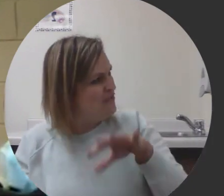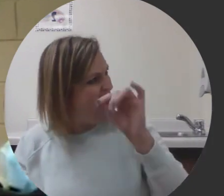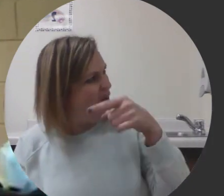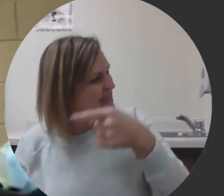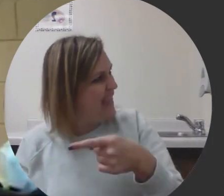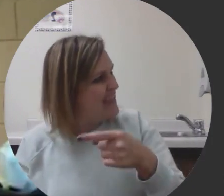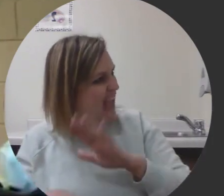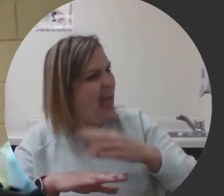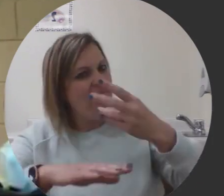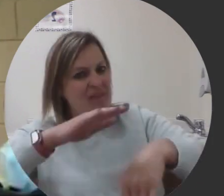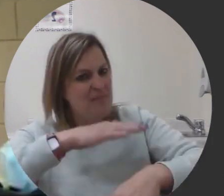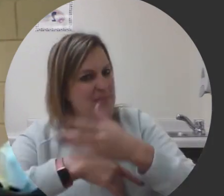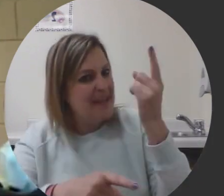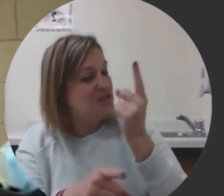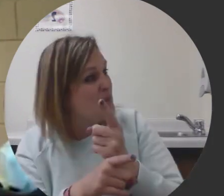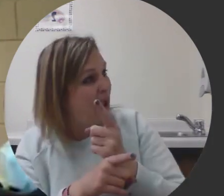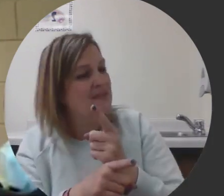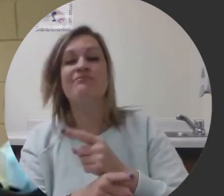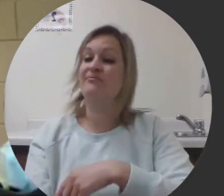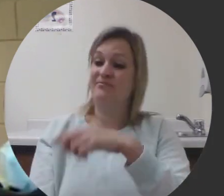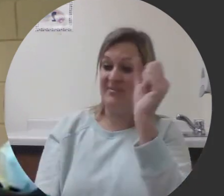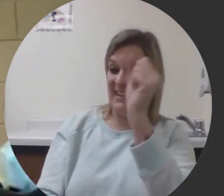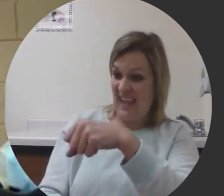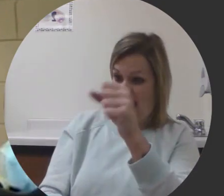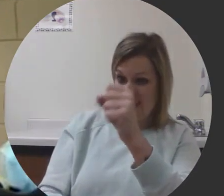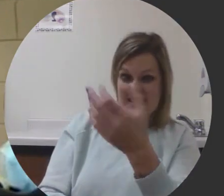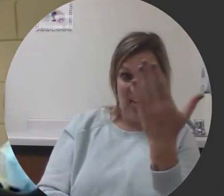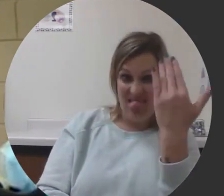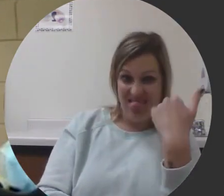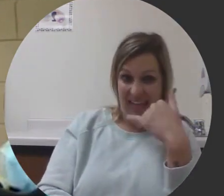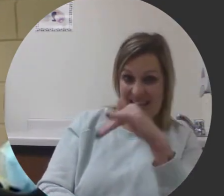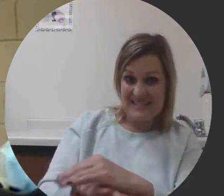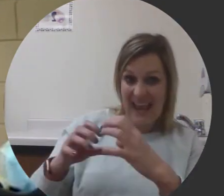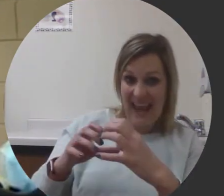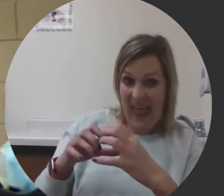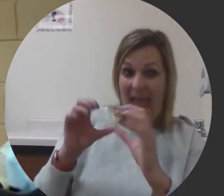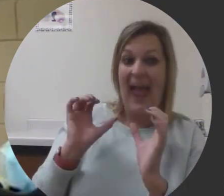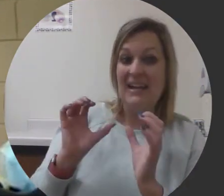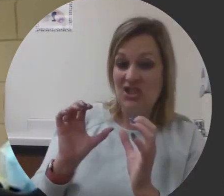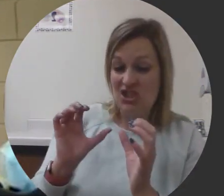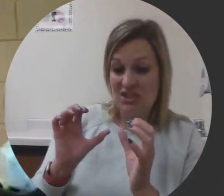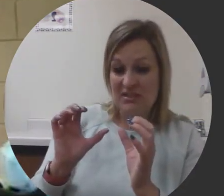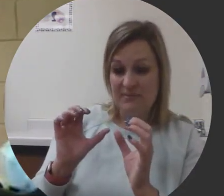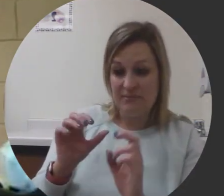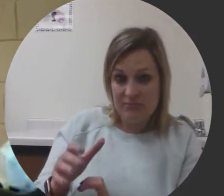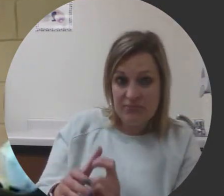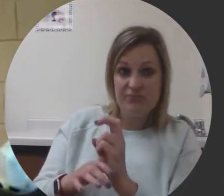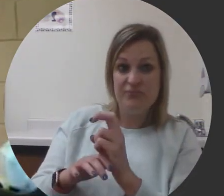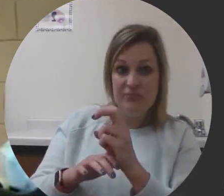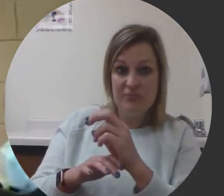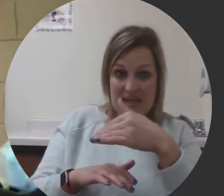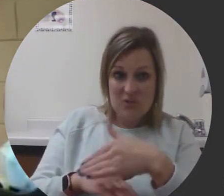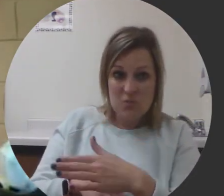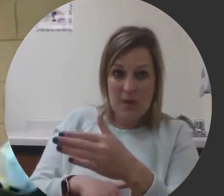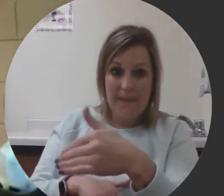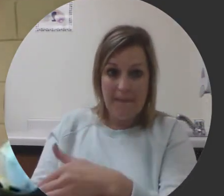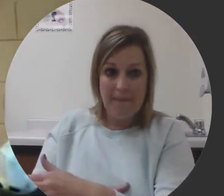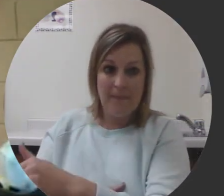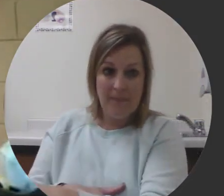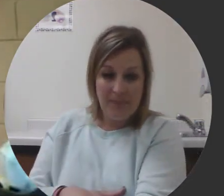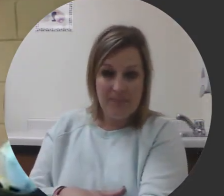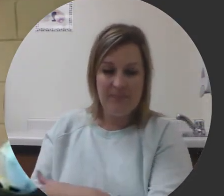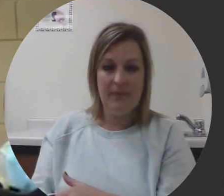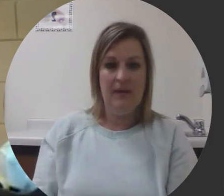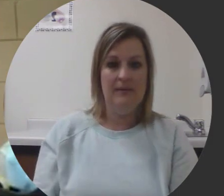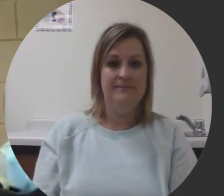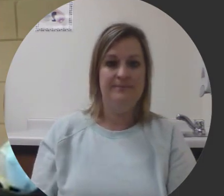Kirsty? Yes, Grumble, it hatched in the night. I made her put salt in the water, said Angus. I doubt you need have